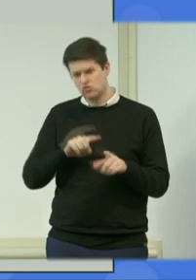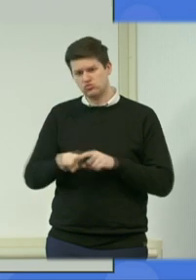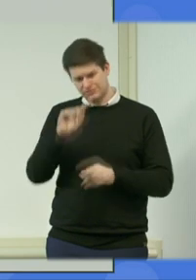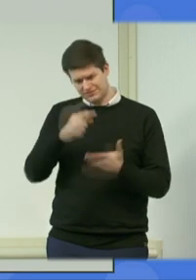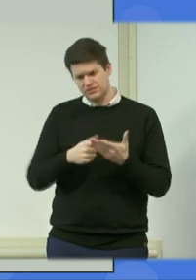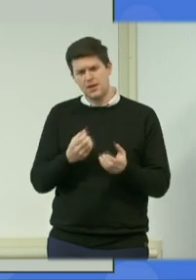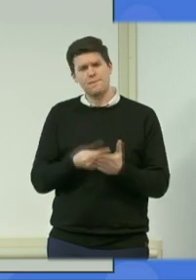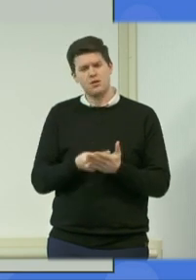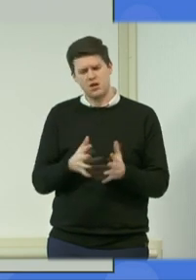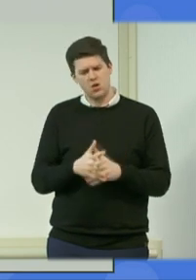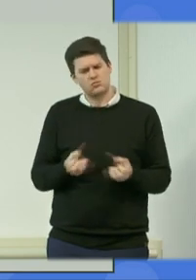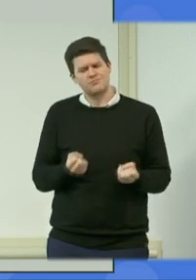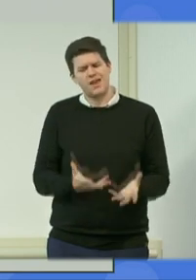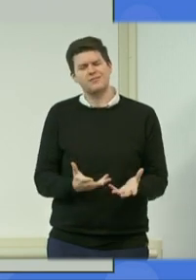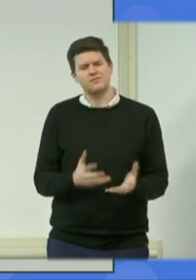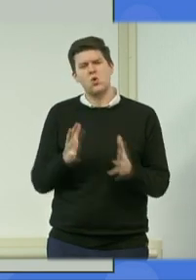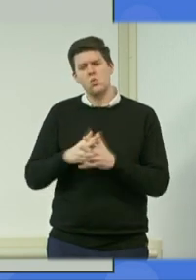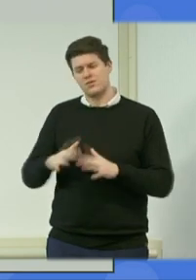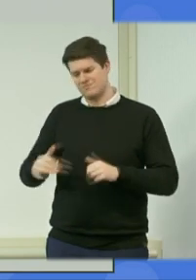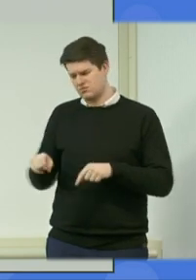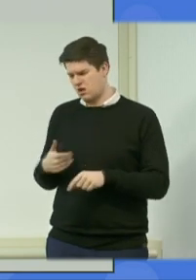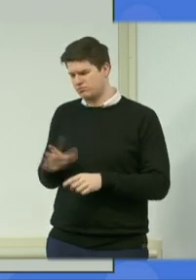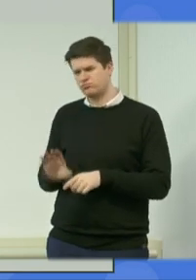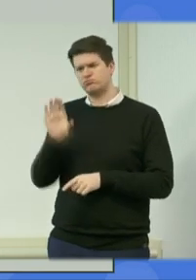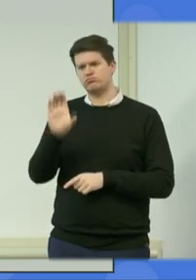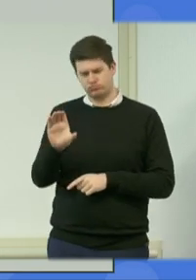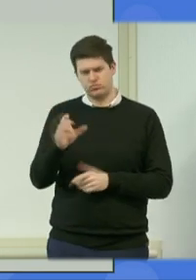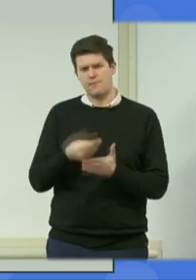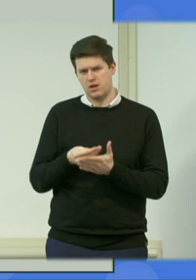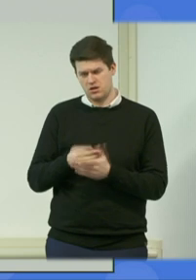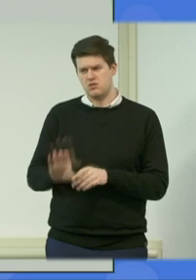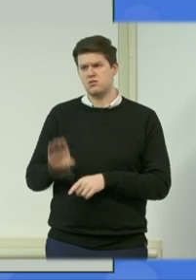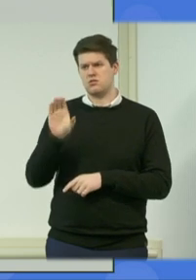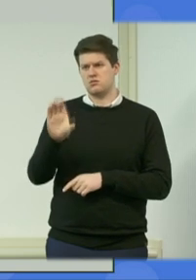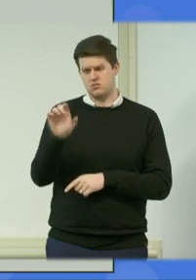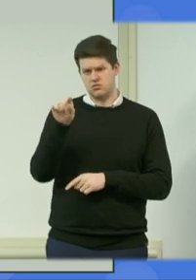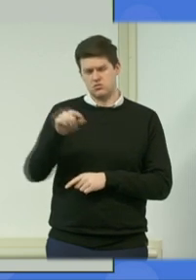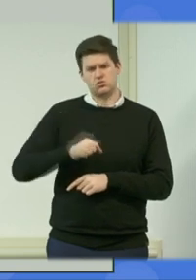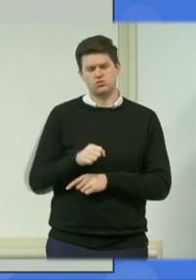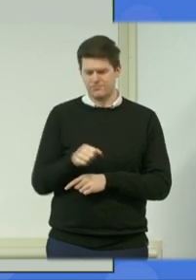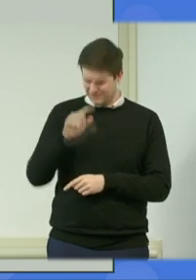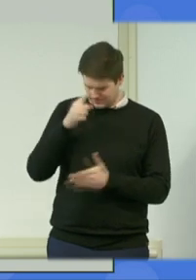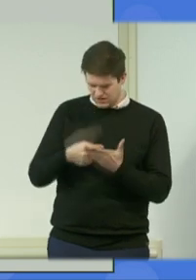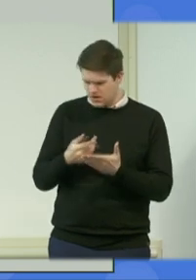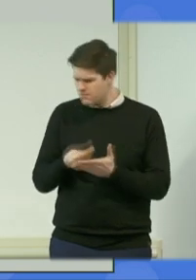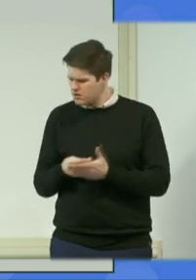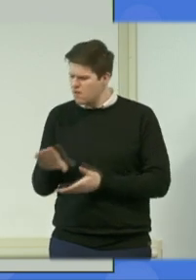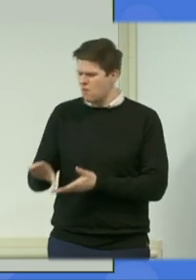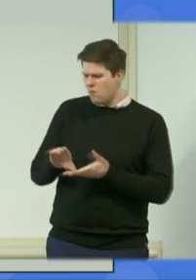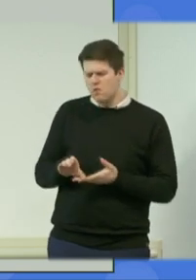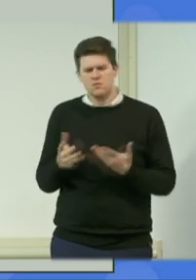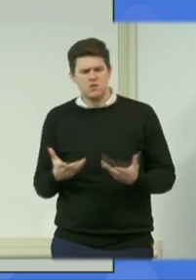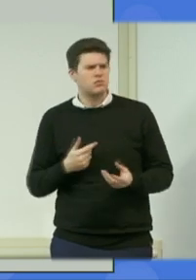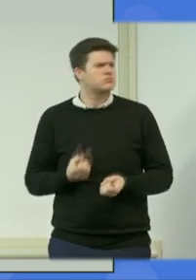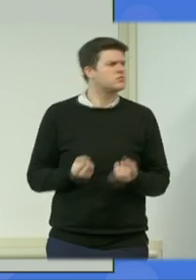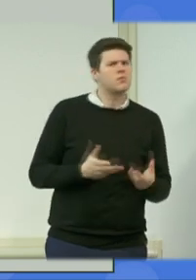Westminster. That was its job. It raised about 10% of the money in Scotland. And I think if you